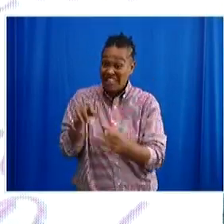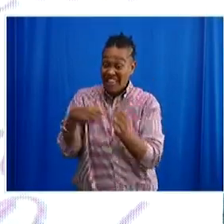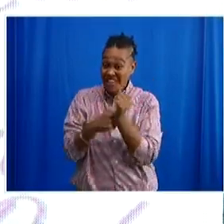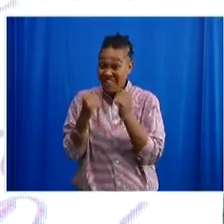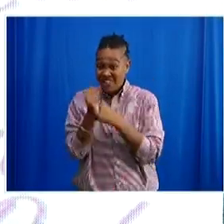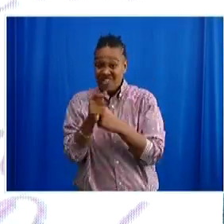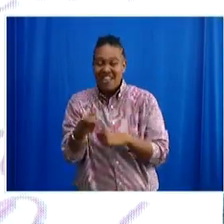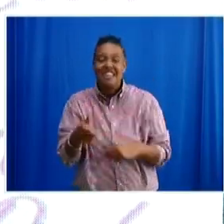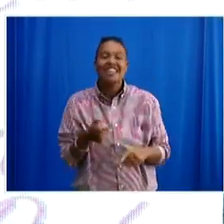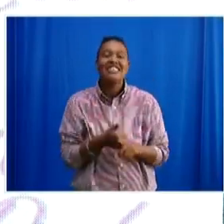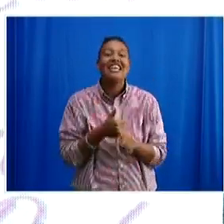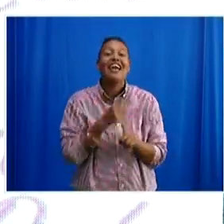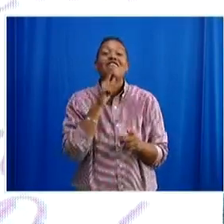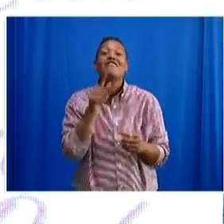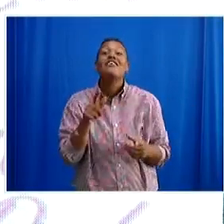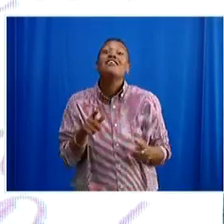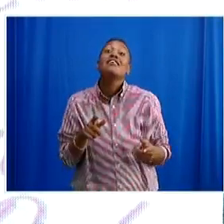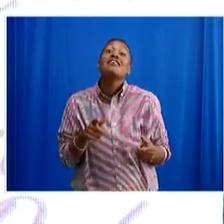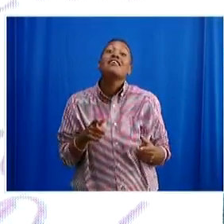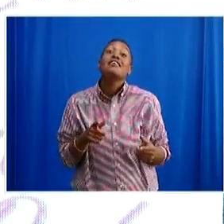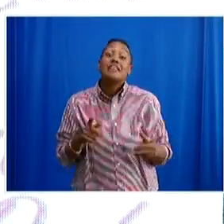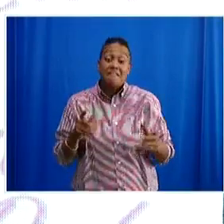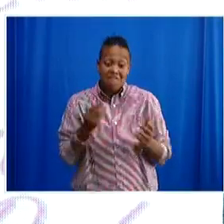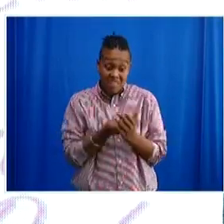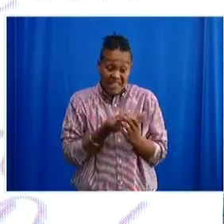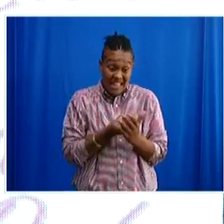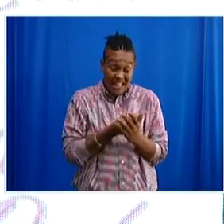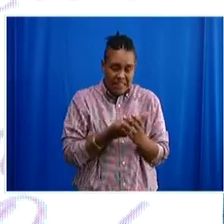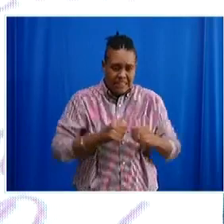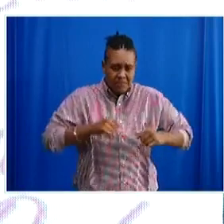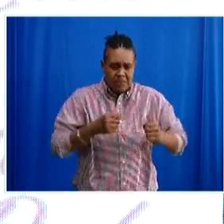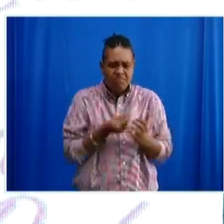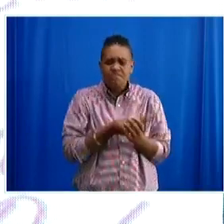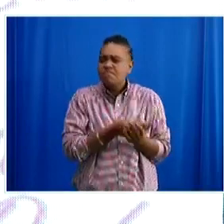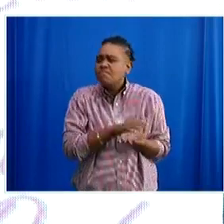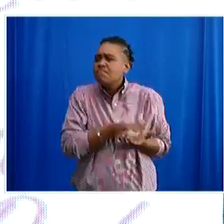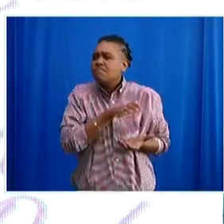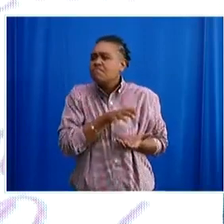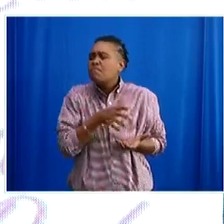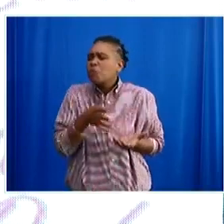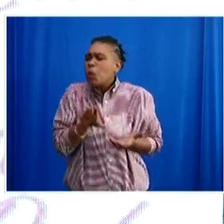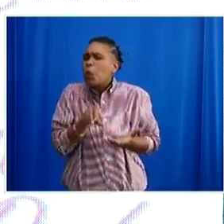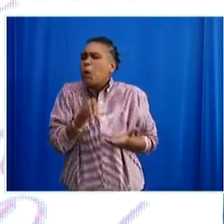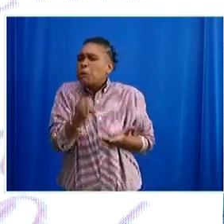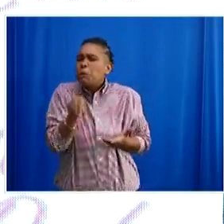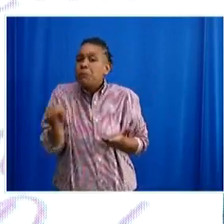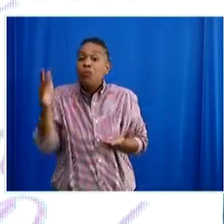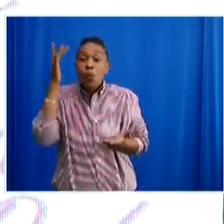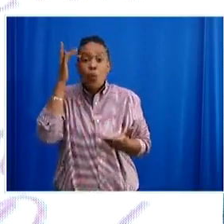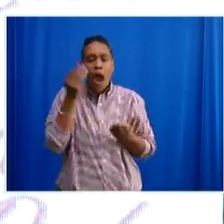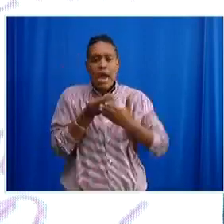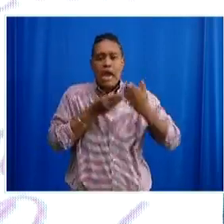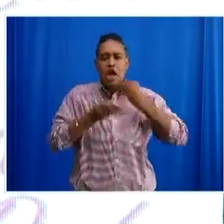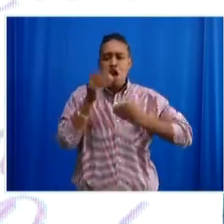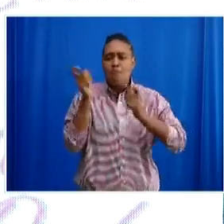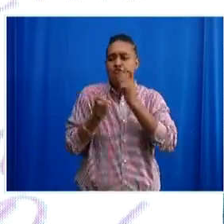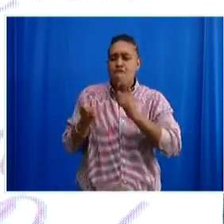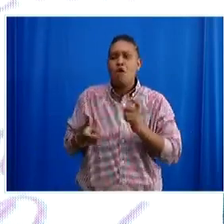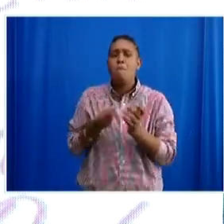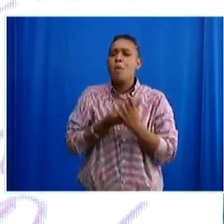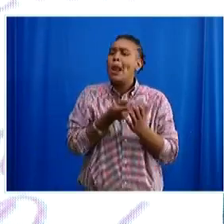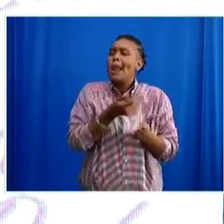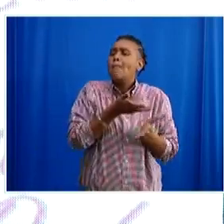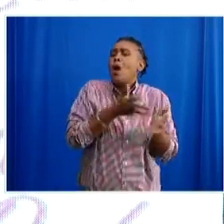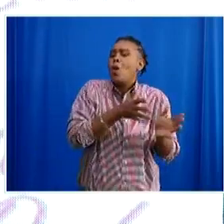by releasing fiscal space that has come about as a result of our economic reforms, we've been able